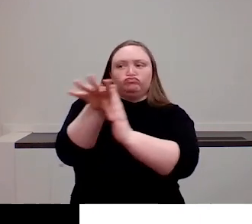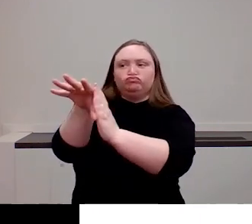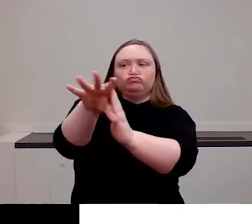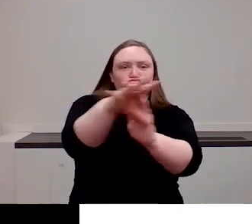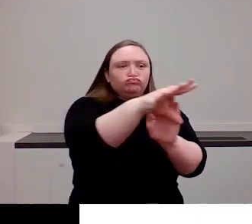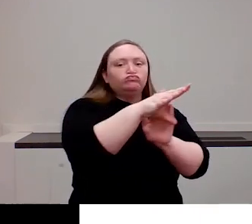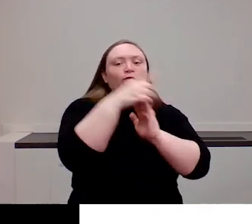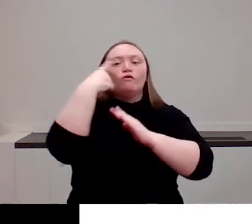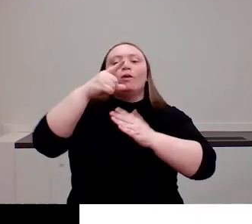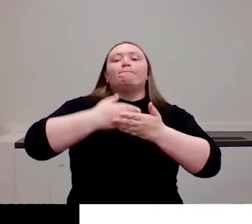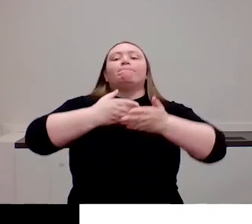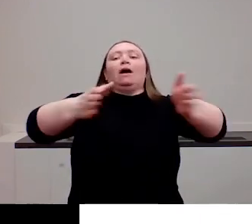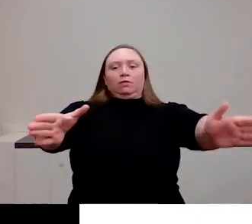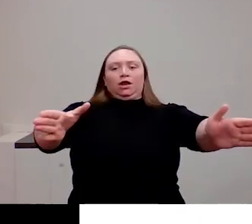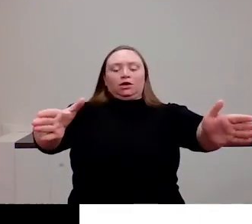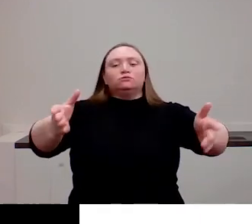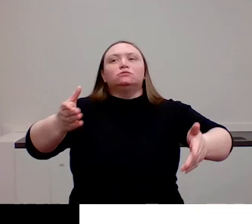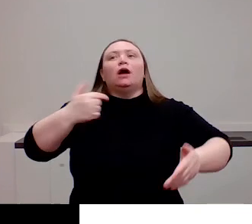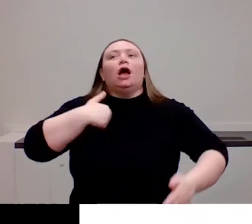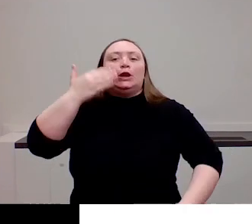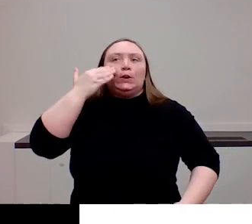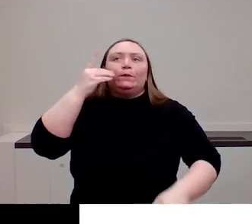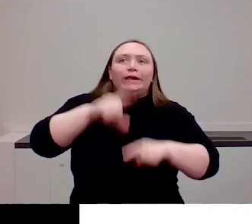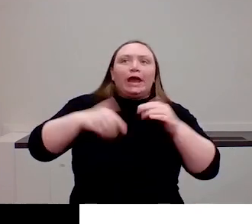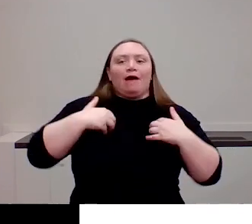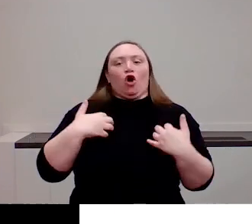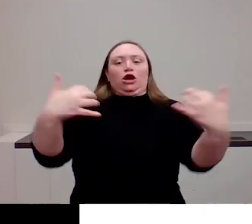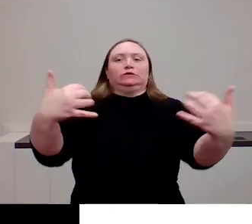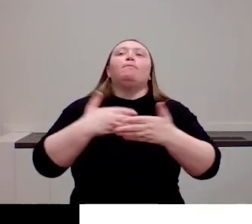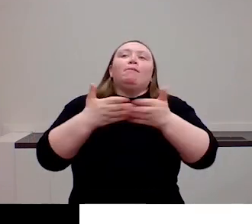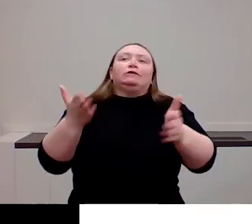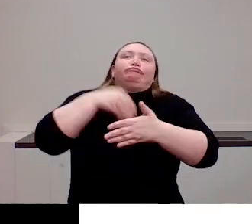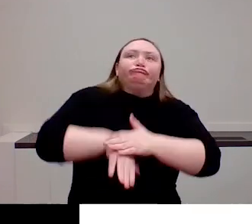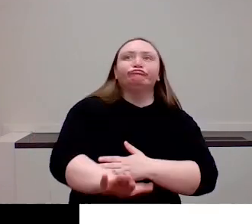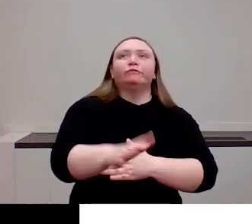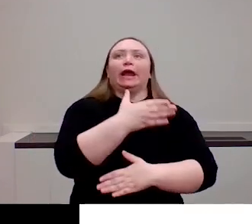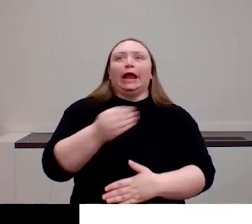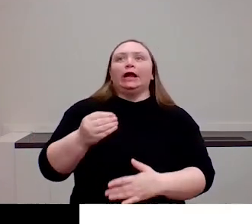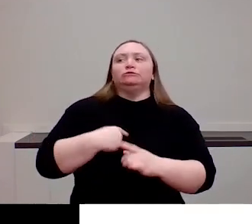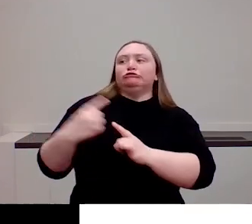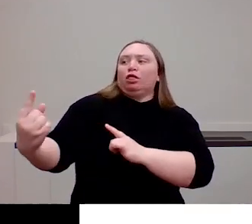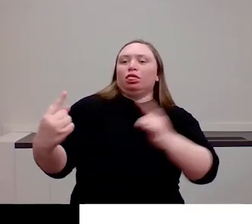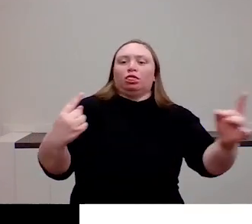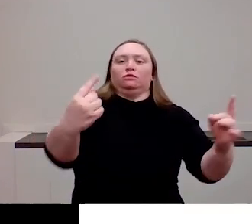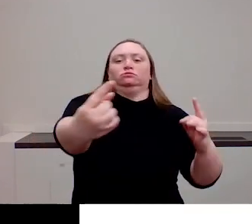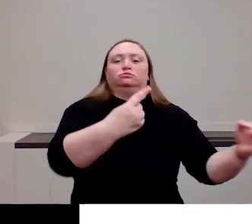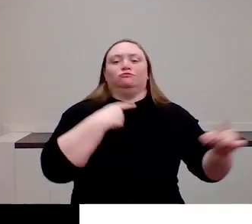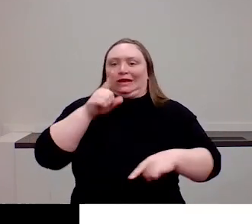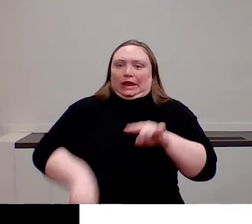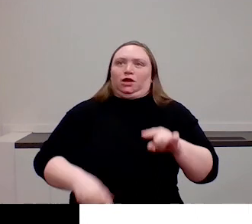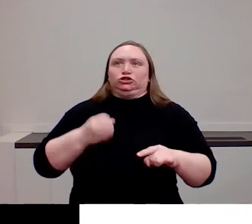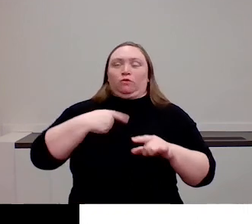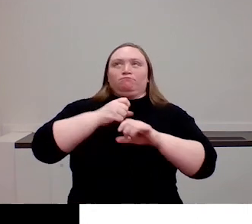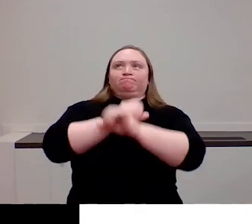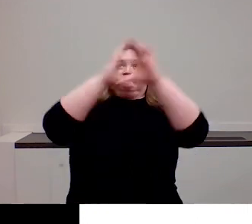to the public to keep it, because we can't bring the audience, we can't bring the public in and appropriately socially distance. So